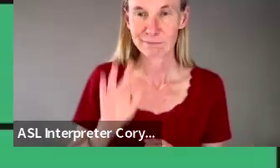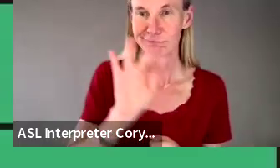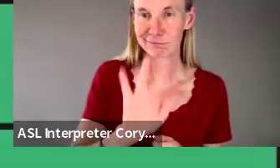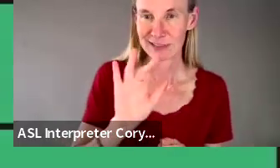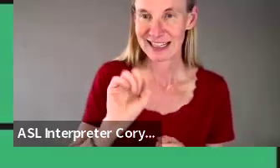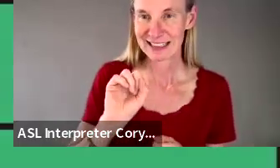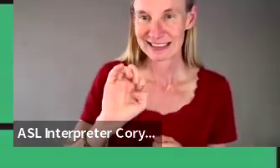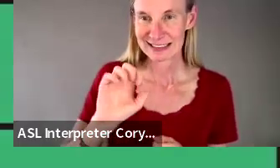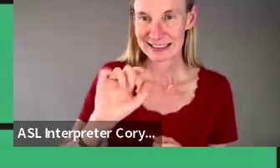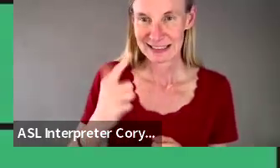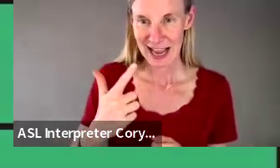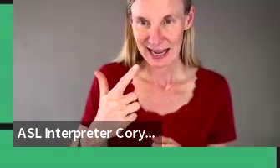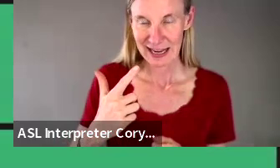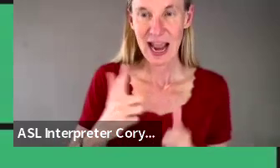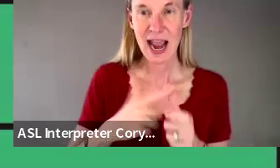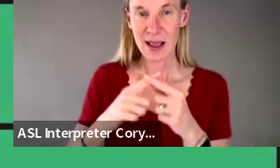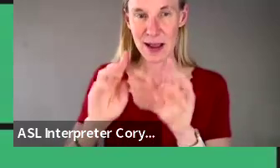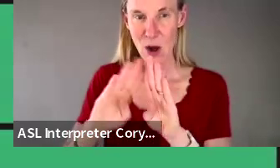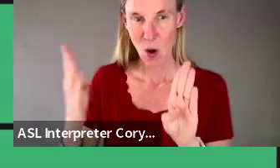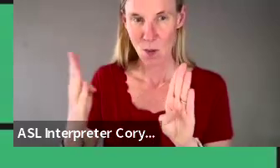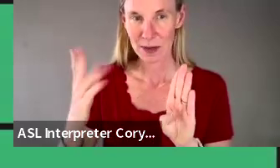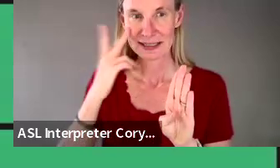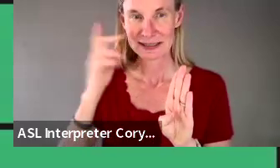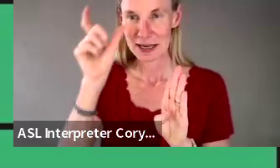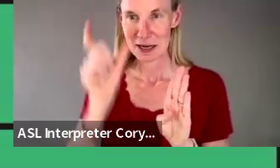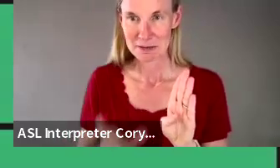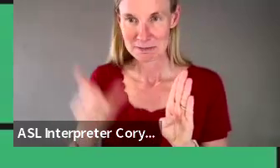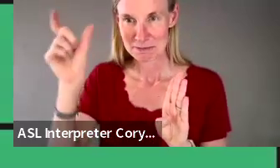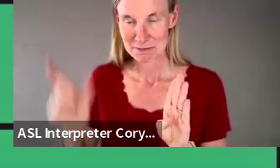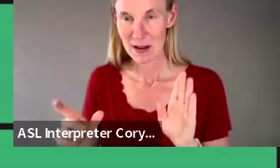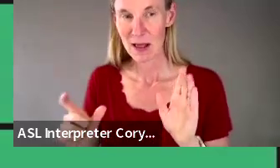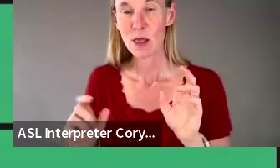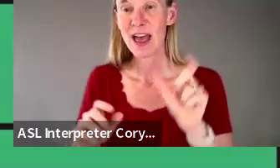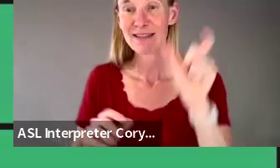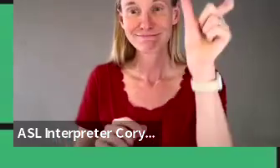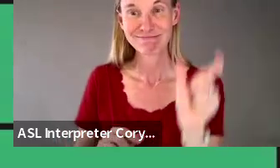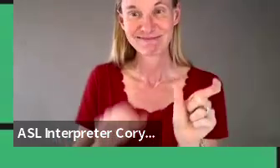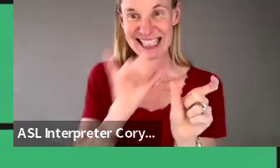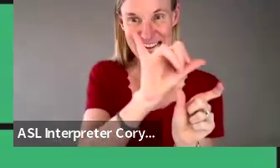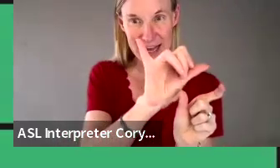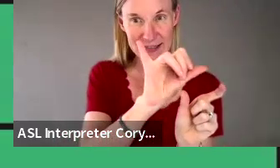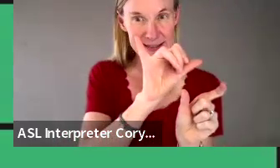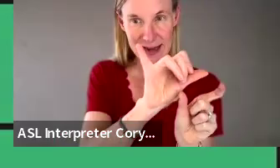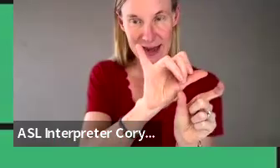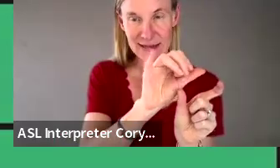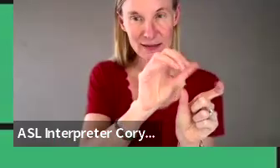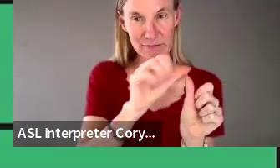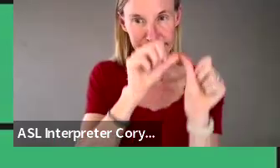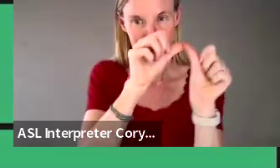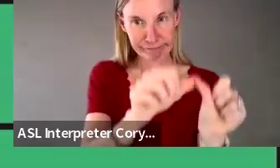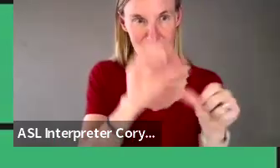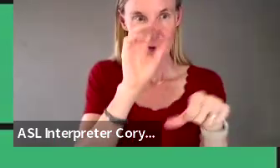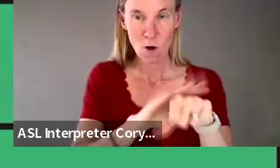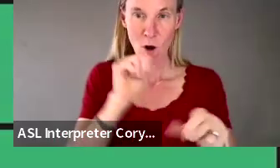settings. Once open, you can see the always visible side panel containing commands and functions for calling the